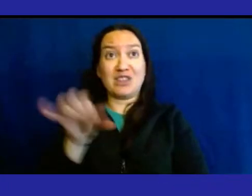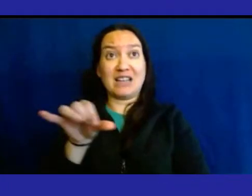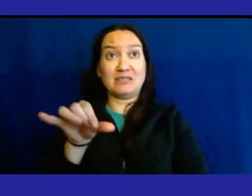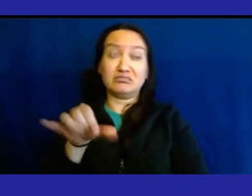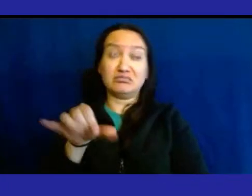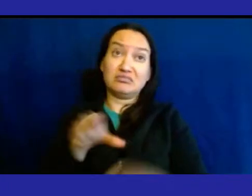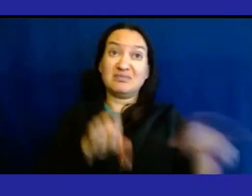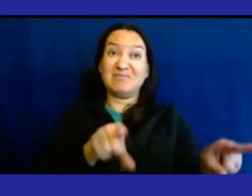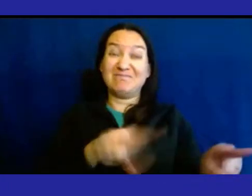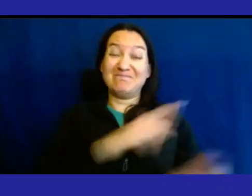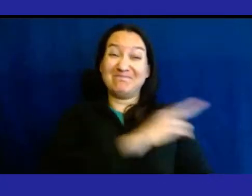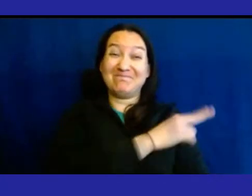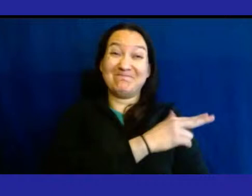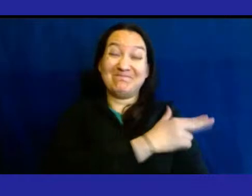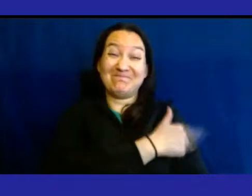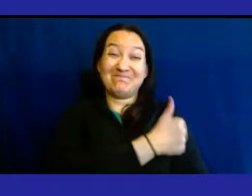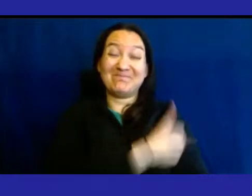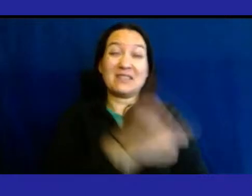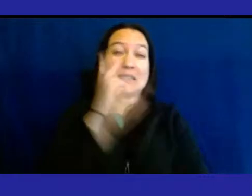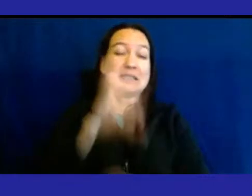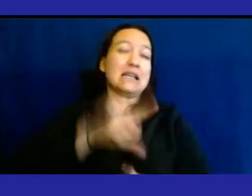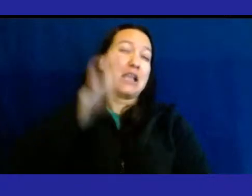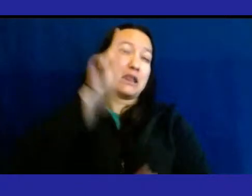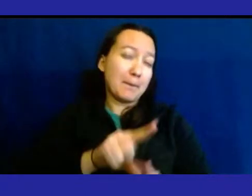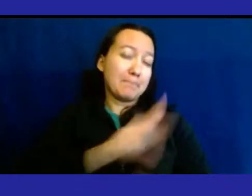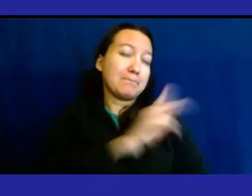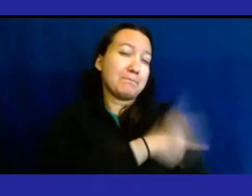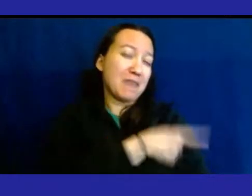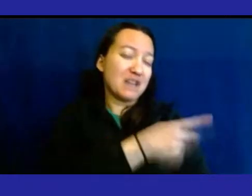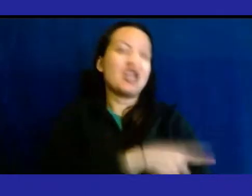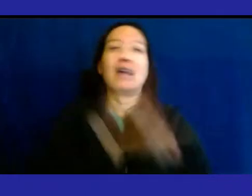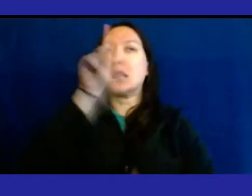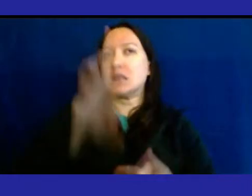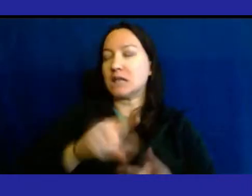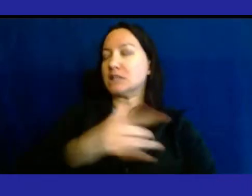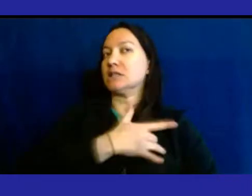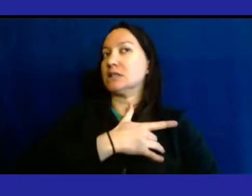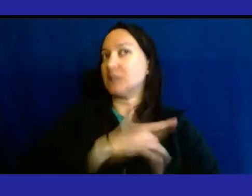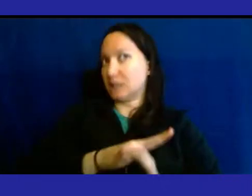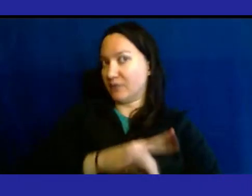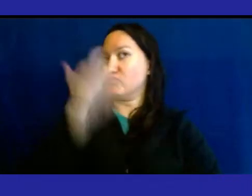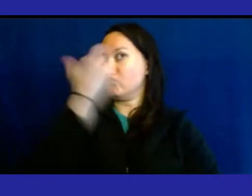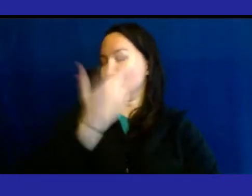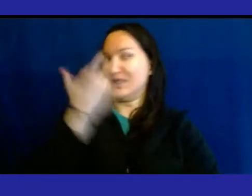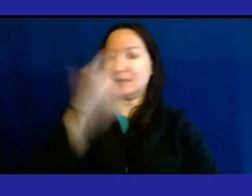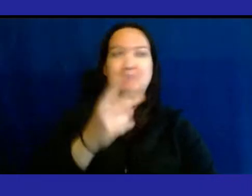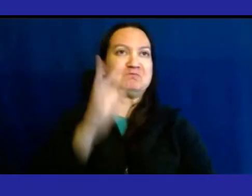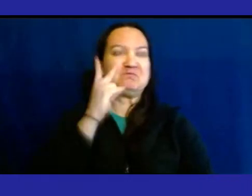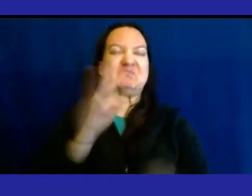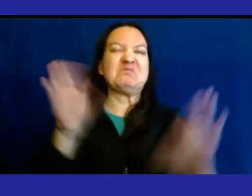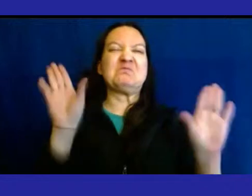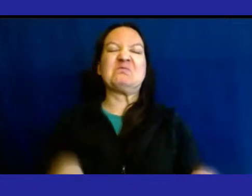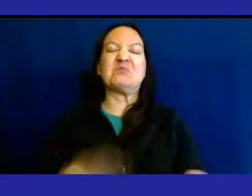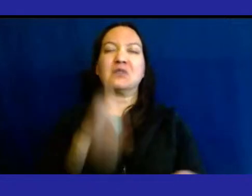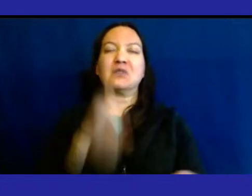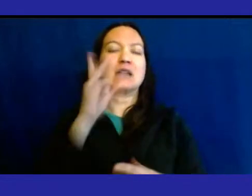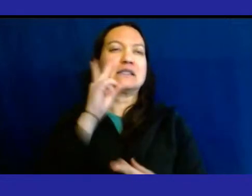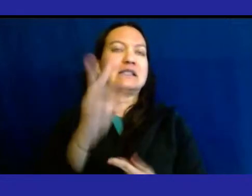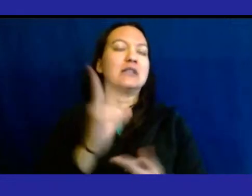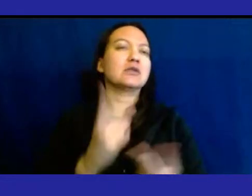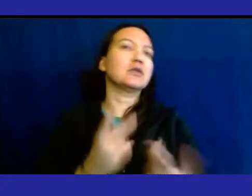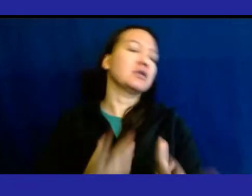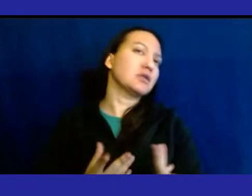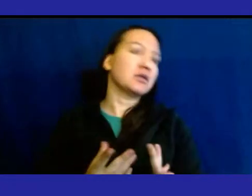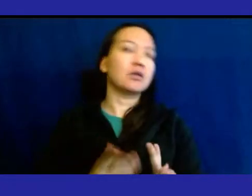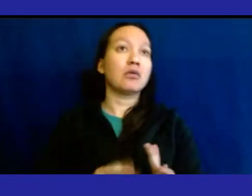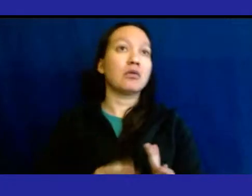I think they're not seeing as many patients, may not be as sensitive to those patients because they're not seeing them. And would it make a difference if